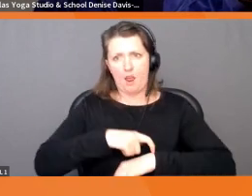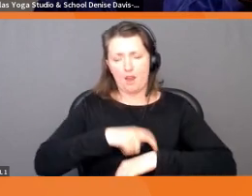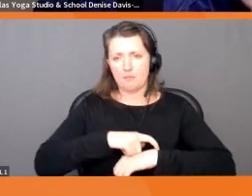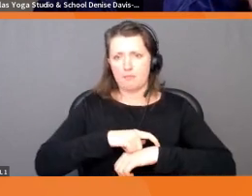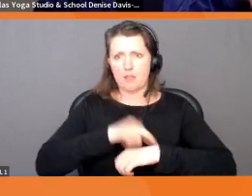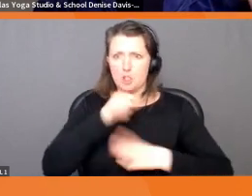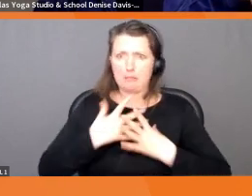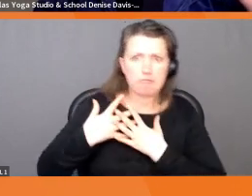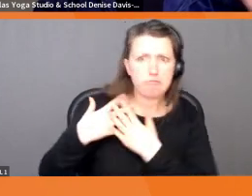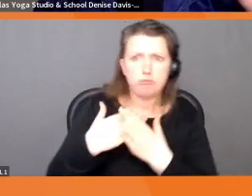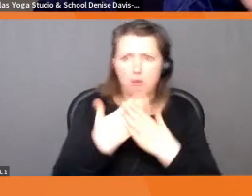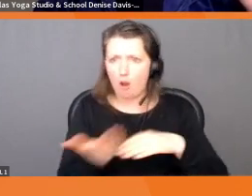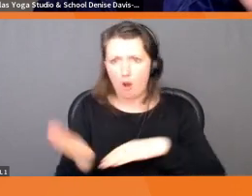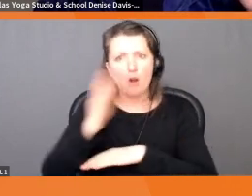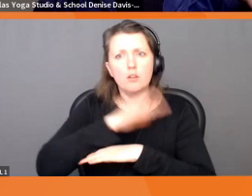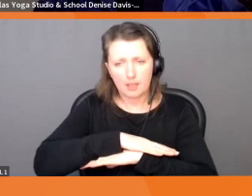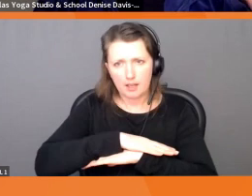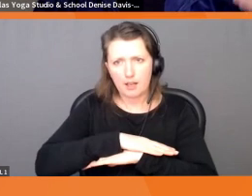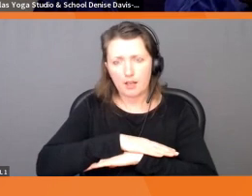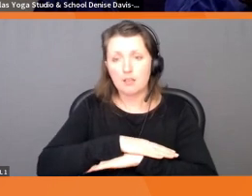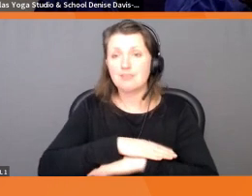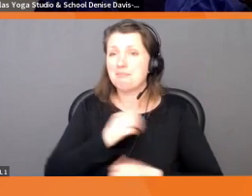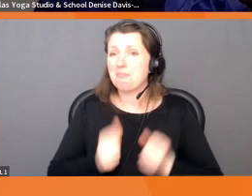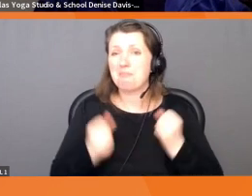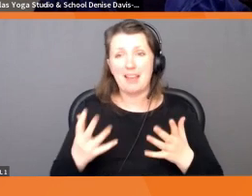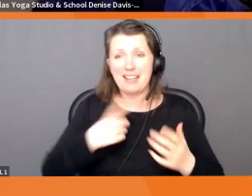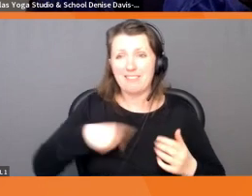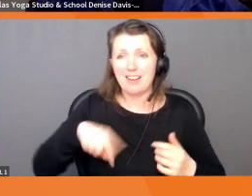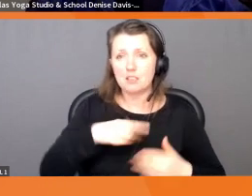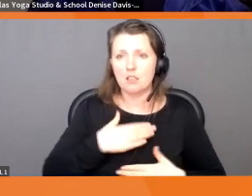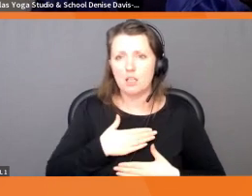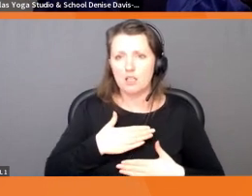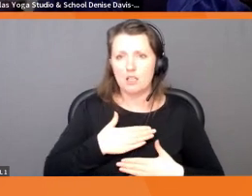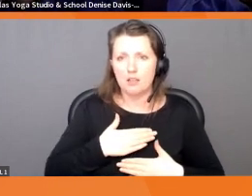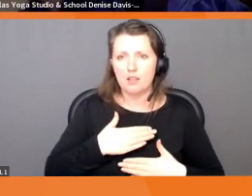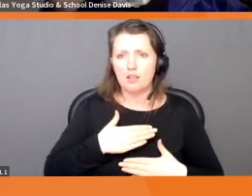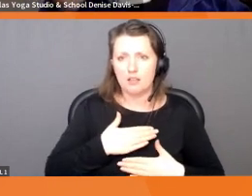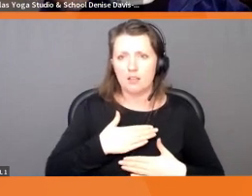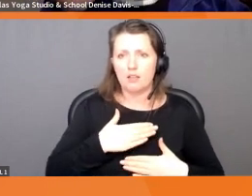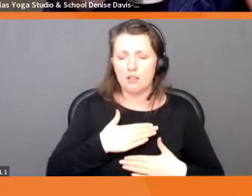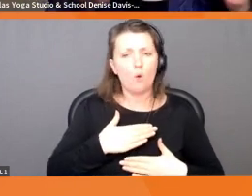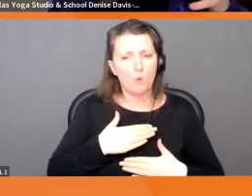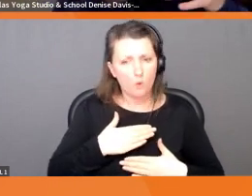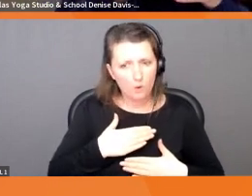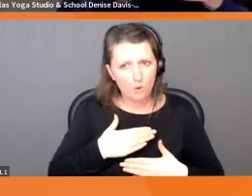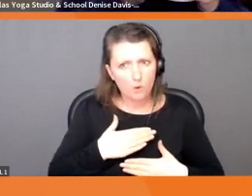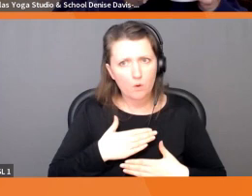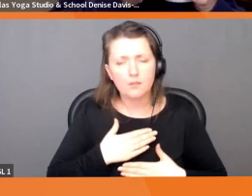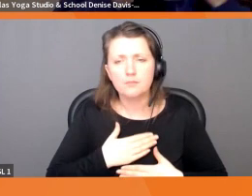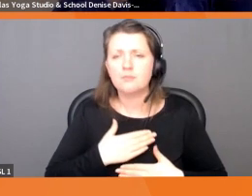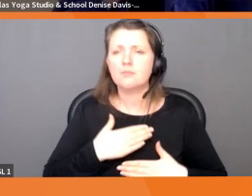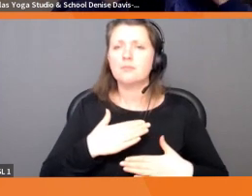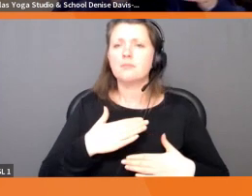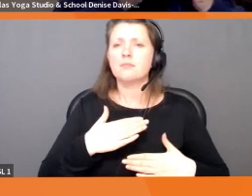and depression. Leading cause, underbreathing, right? Make time to relax, right? So instead of having a tea and working, sit